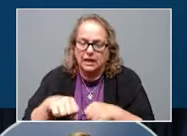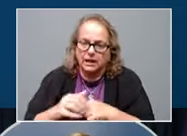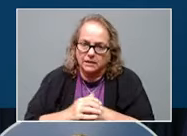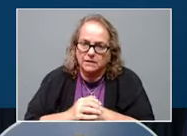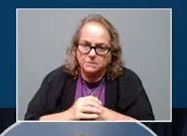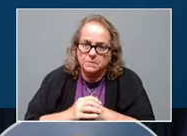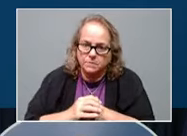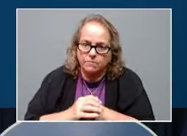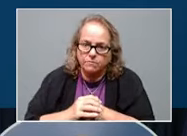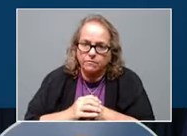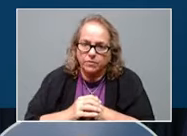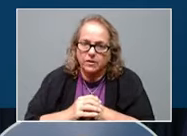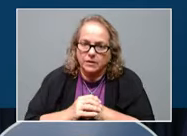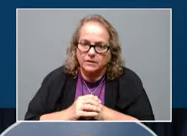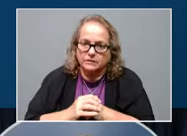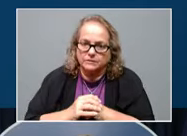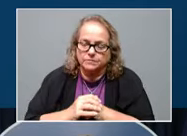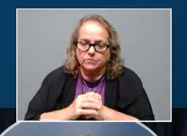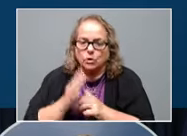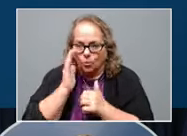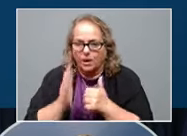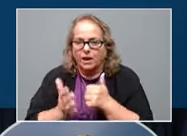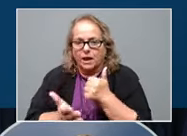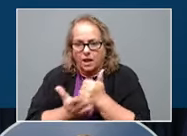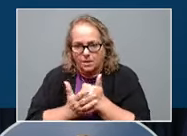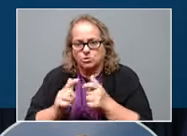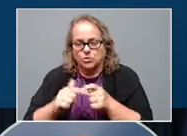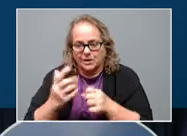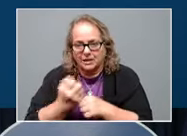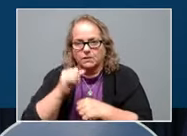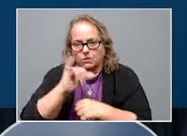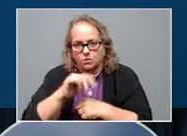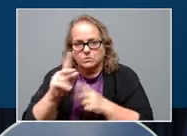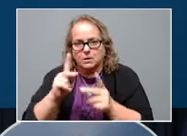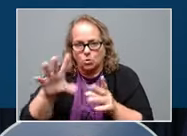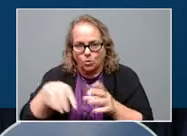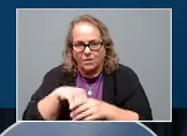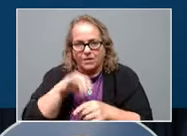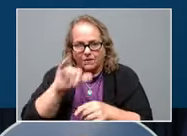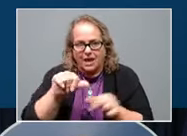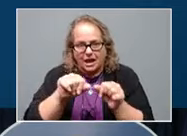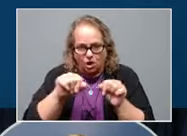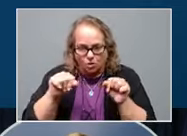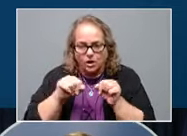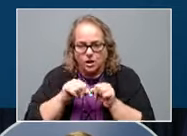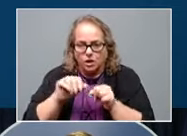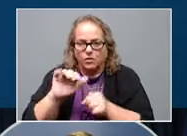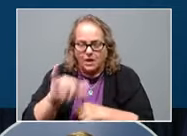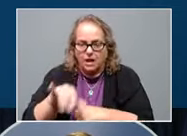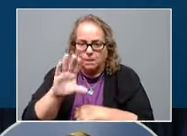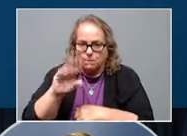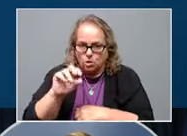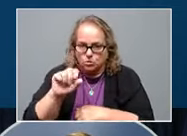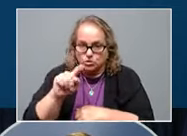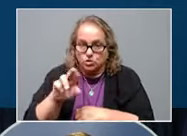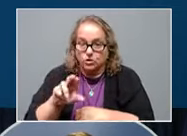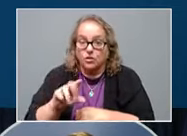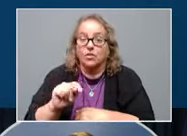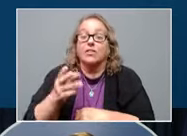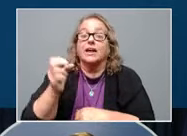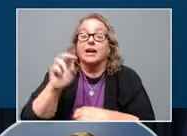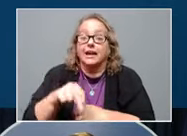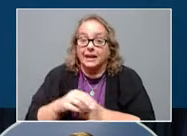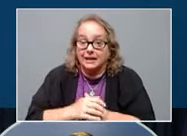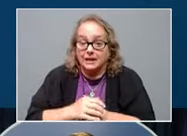ultimately will really help in getting those individuals in that area, that booster. And then best